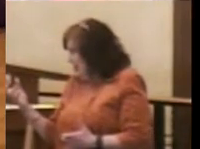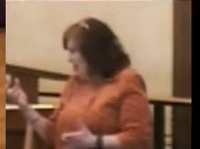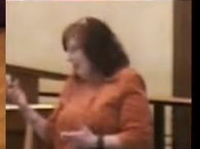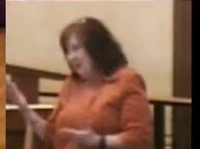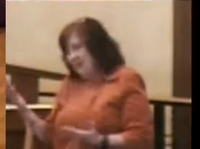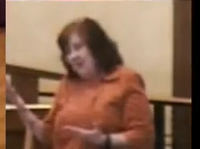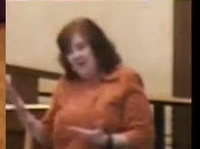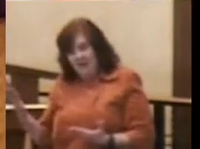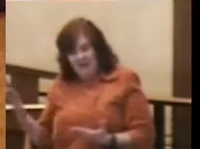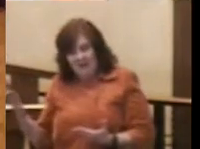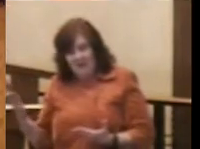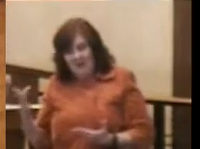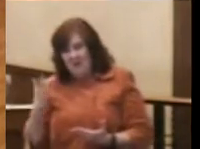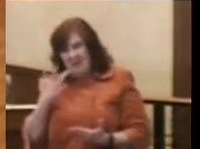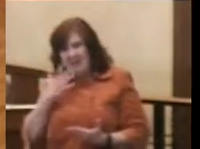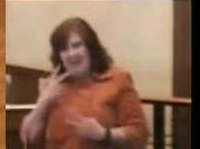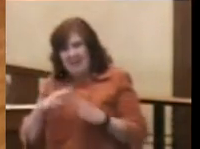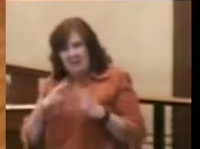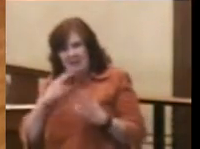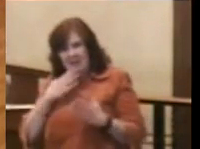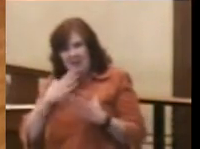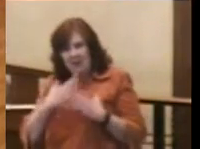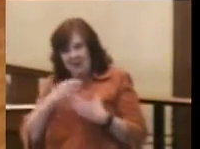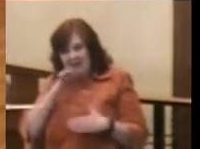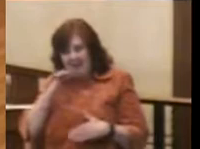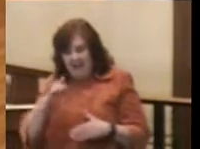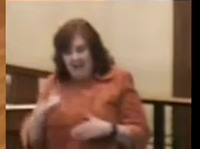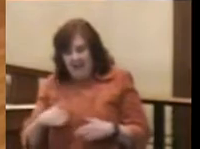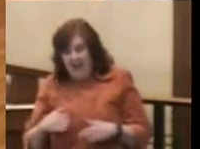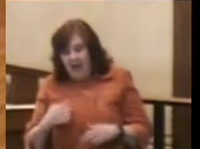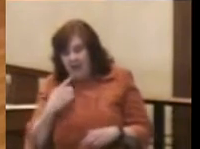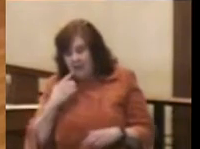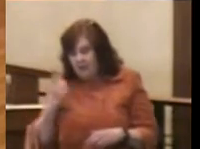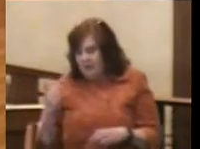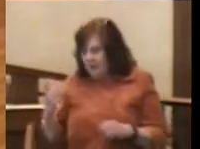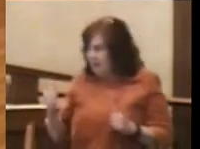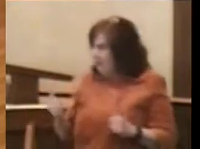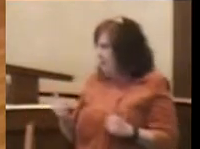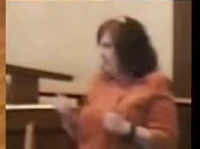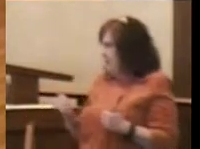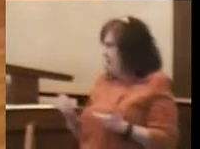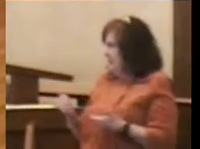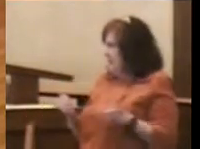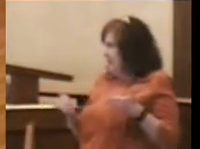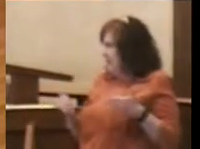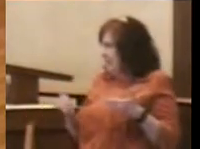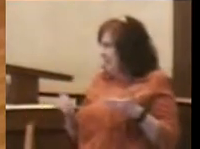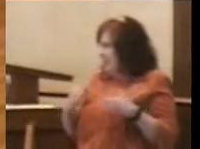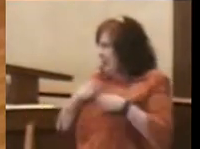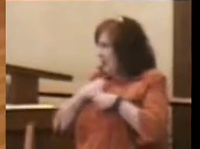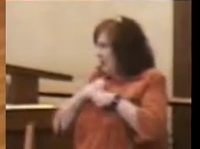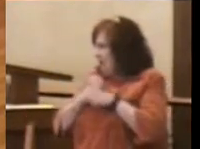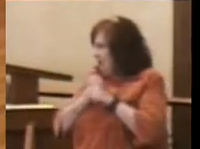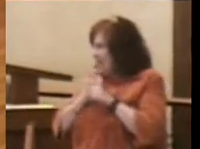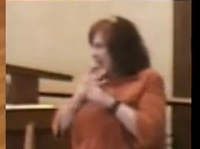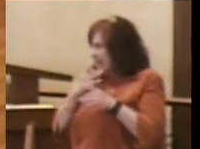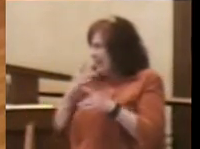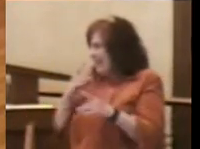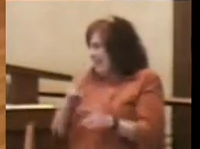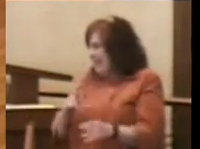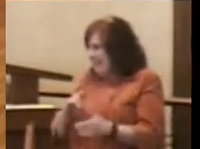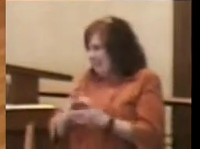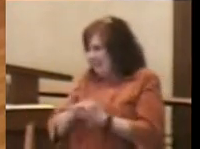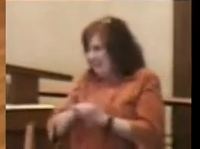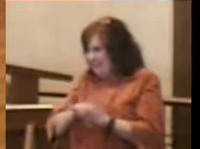Boy, that wouldn't taste very good, would it? What if I told you you could take this flour and you could make a delicious